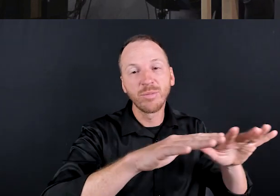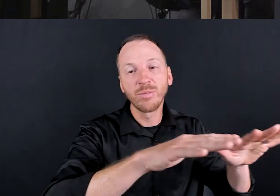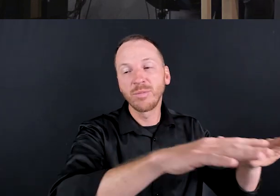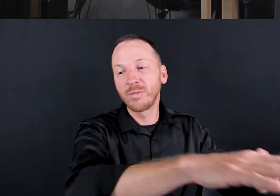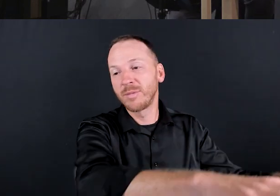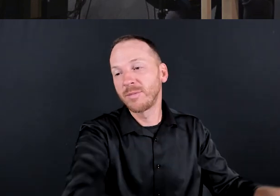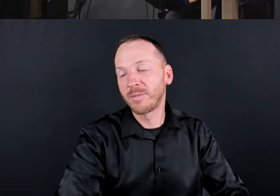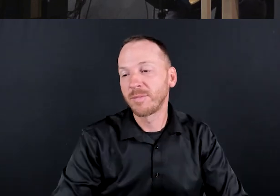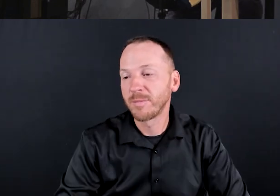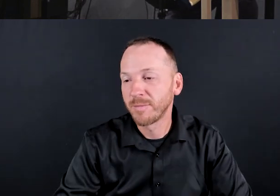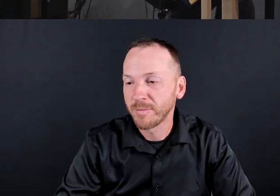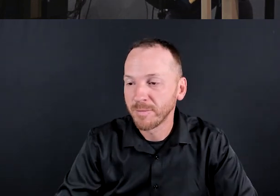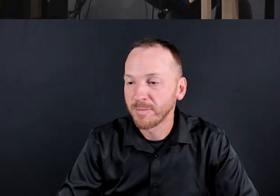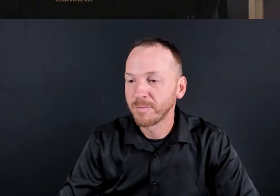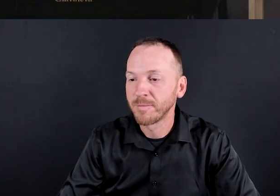witnesses.